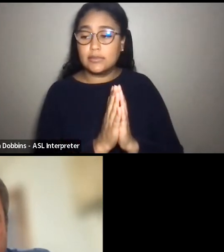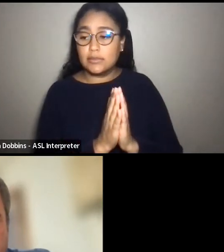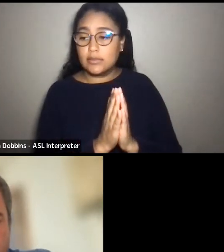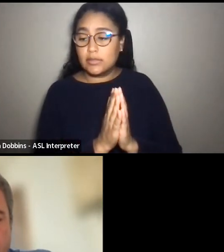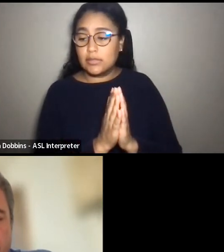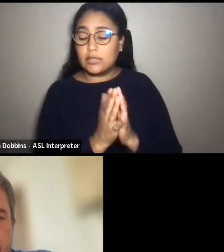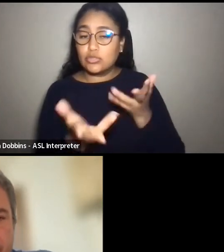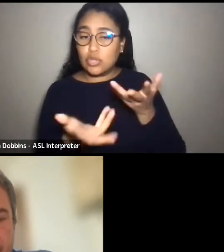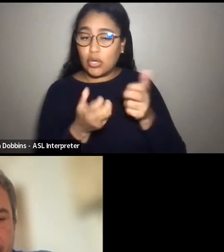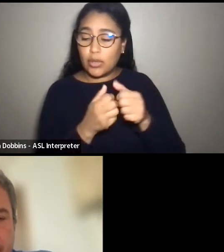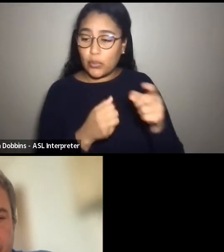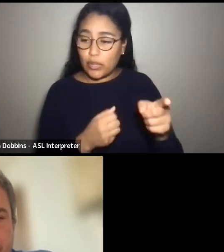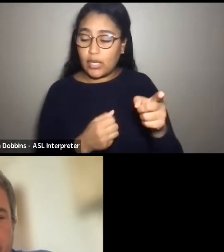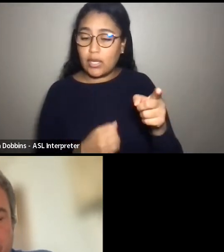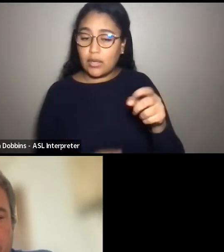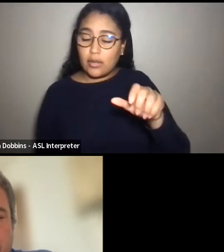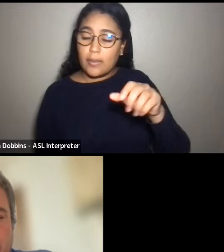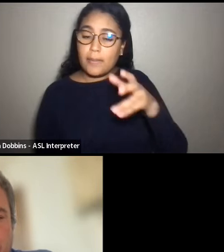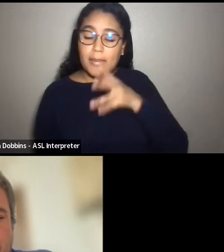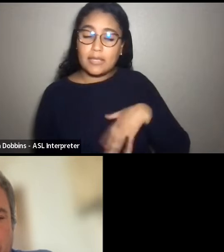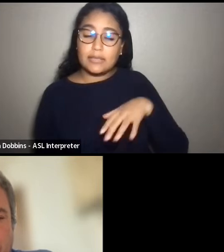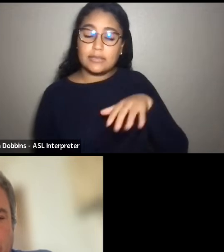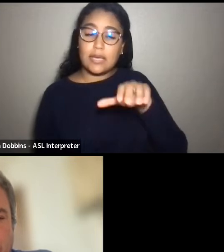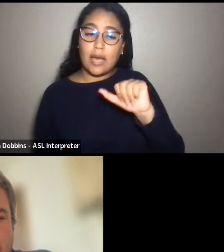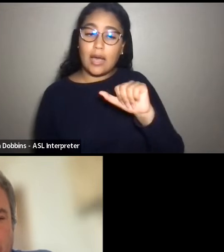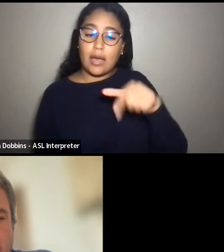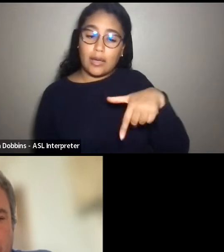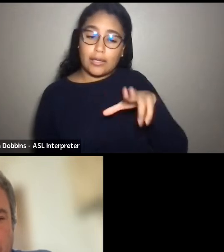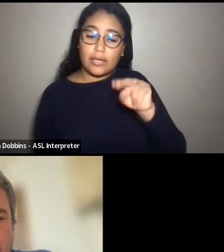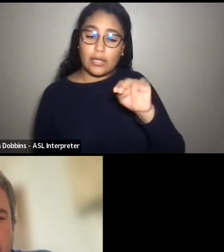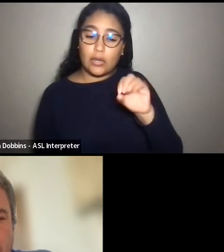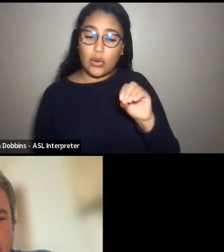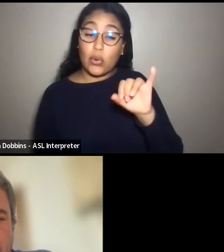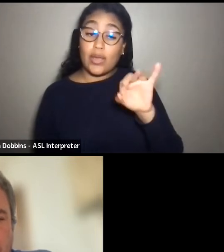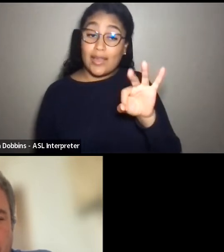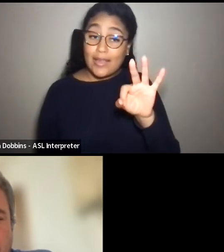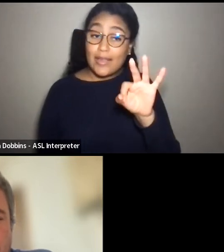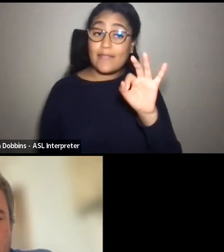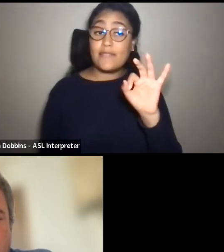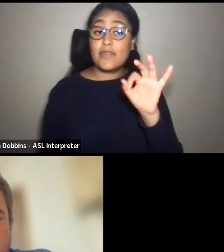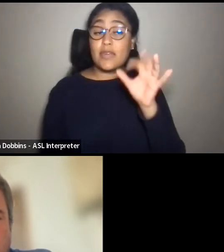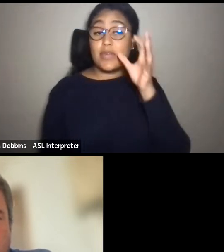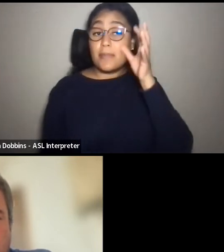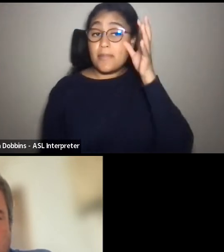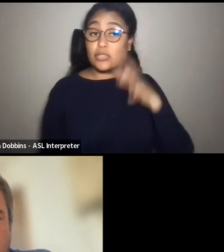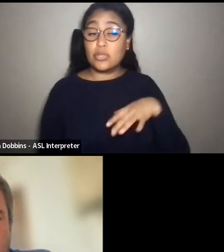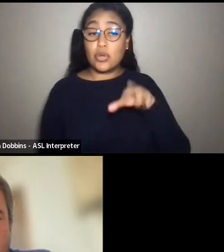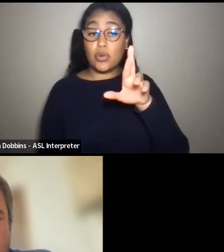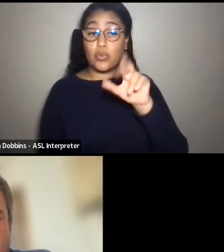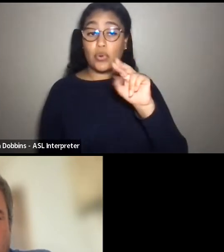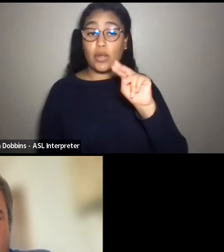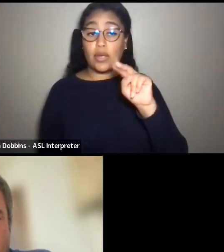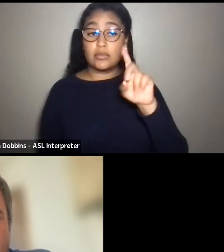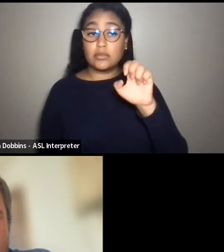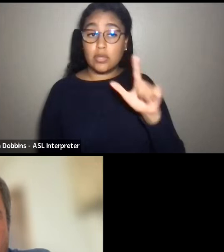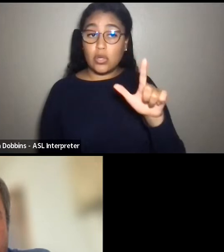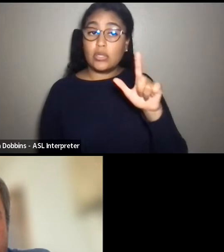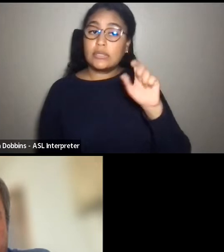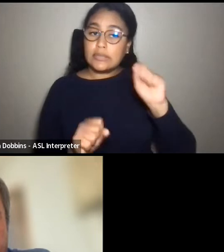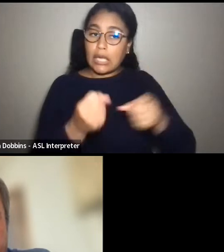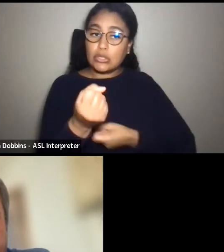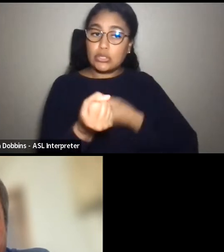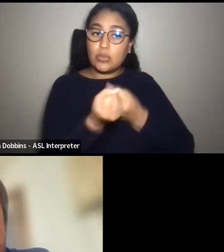and speaking with Ms. Aquino, was asking to see if Superintendent Randall can attend tomorrow in support